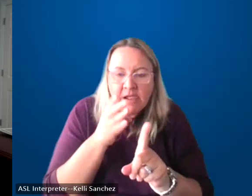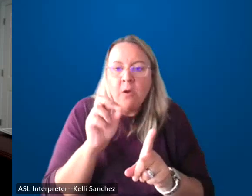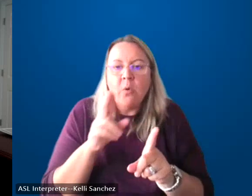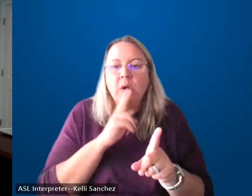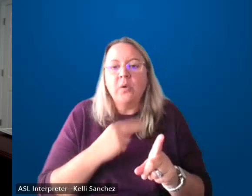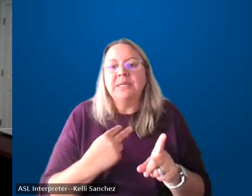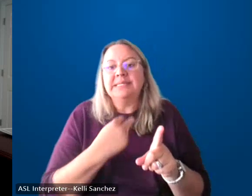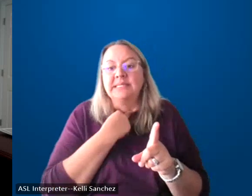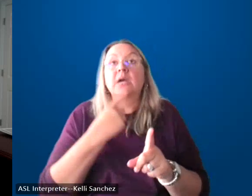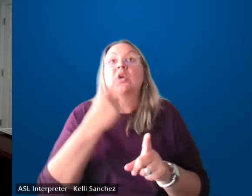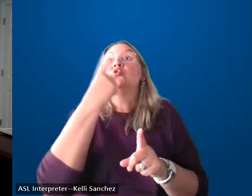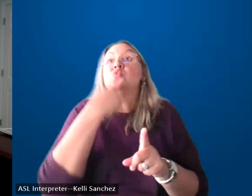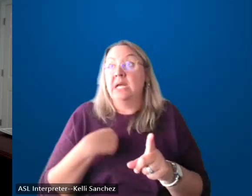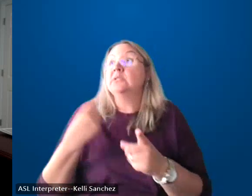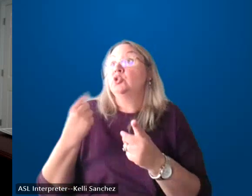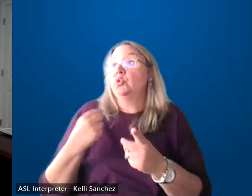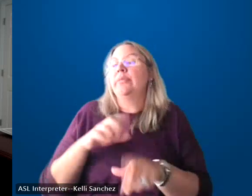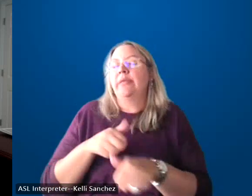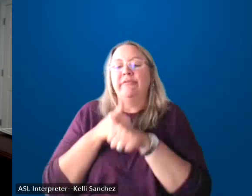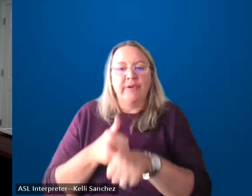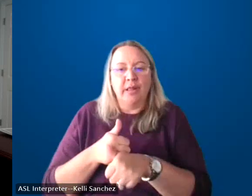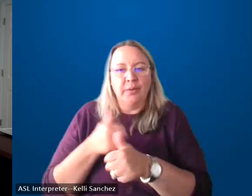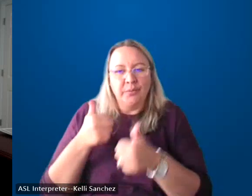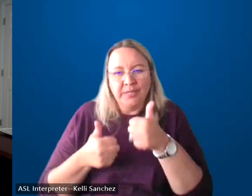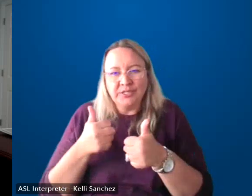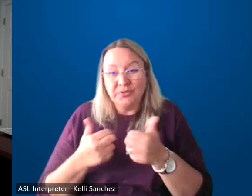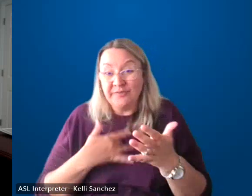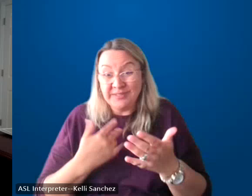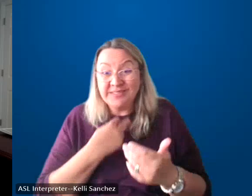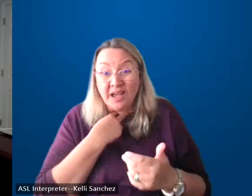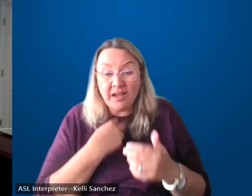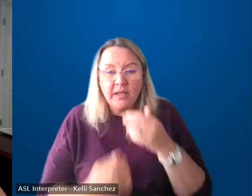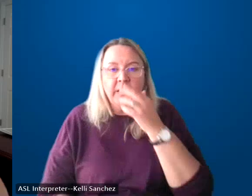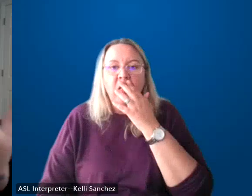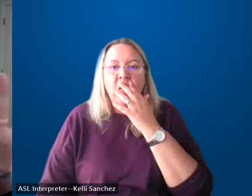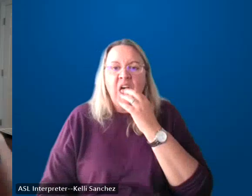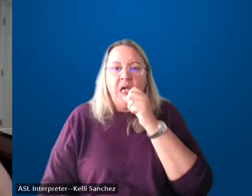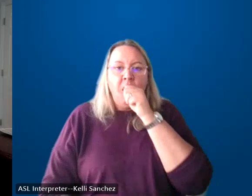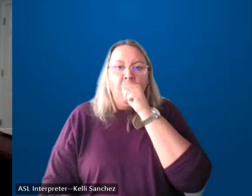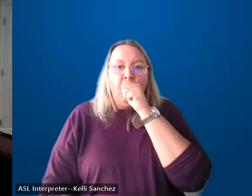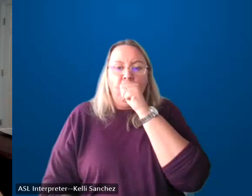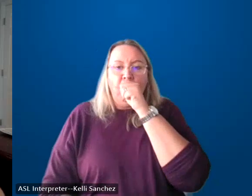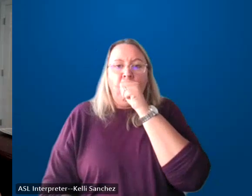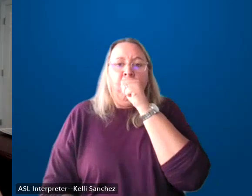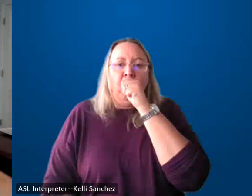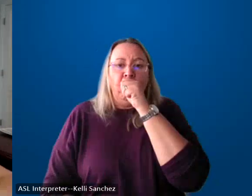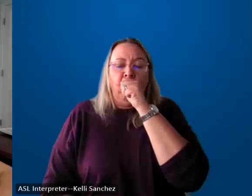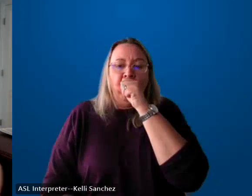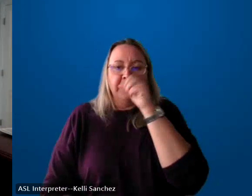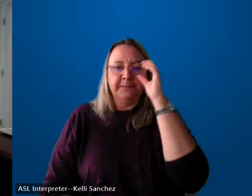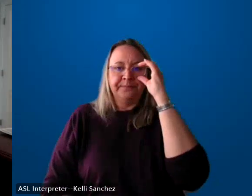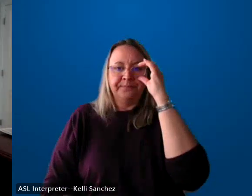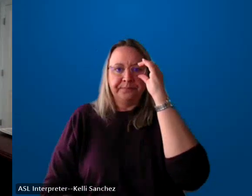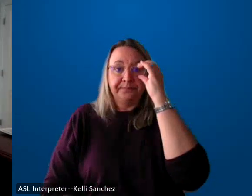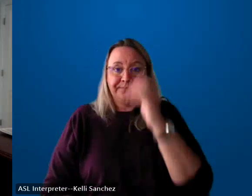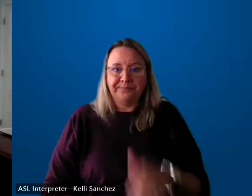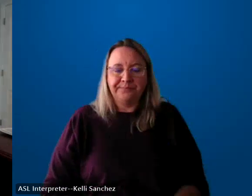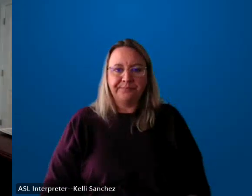what the insurance companies tell us to do? I mean, the thing is, and I'm just going to jump in and then everybody else can. I'm sorry. I was already